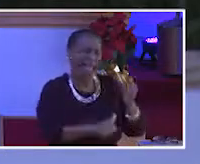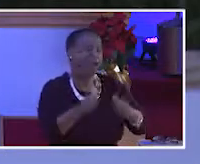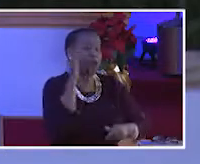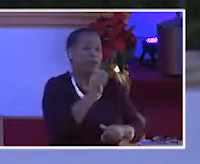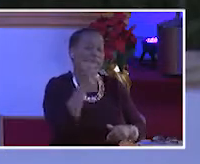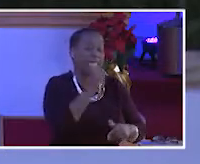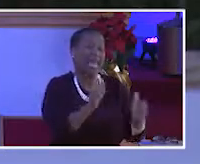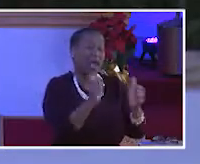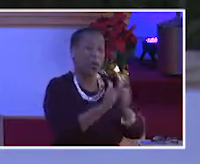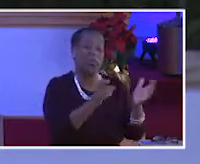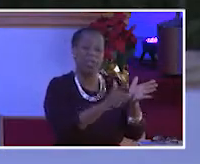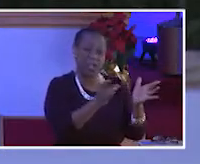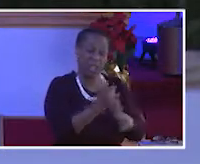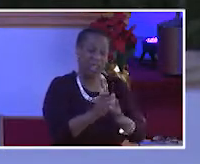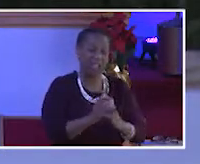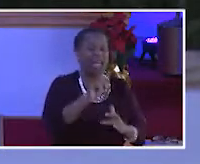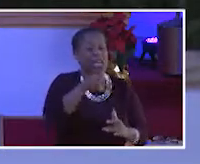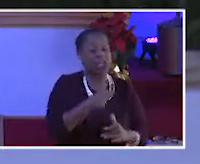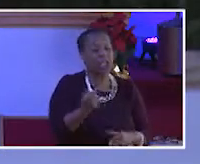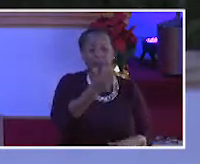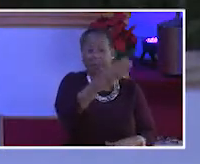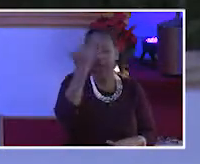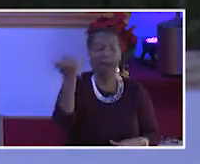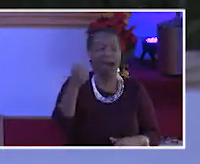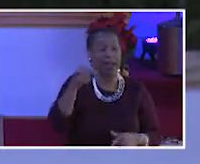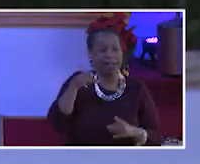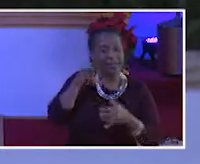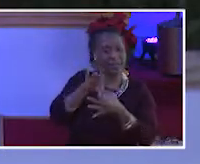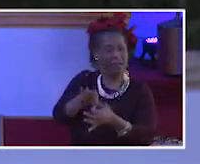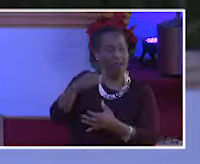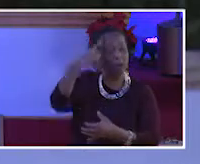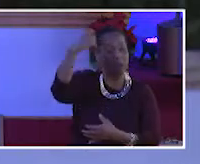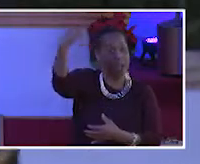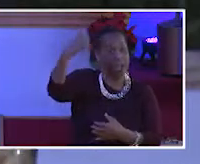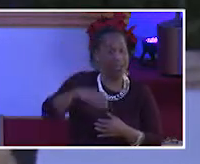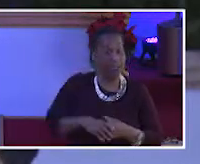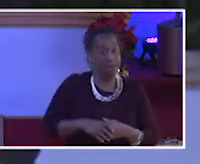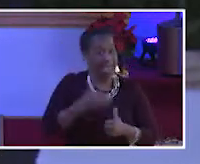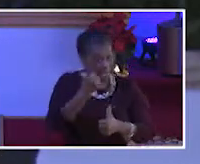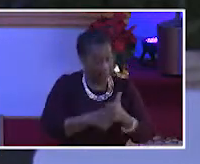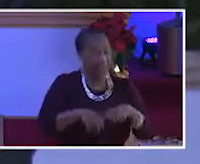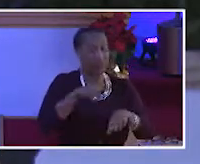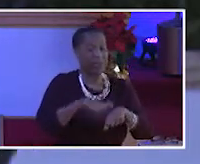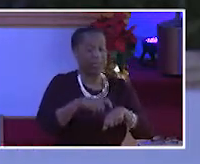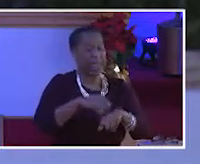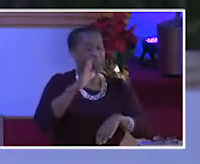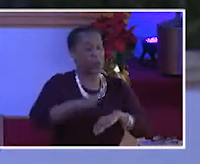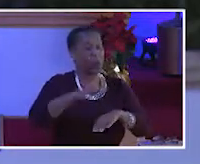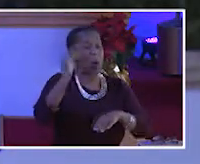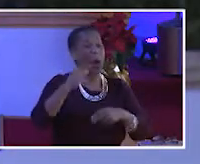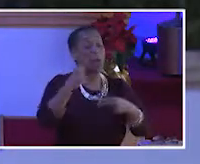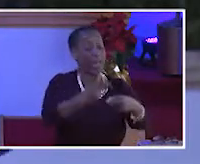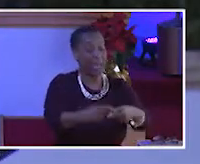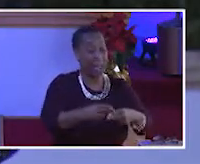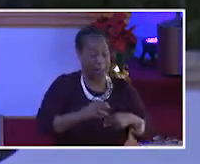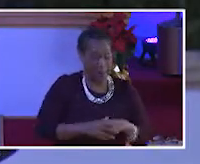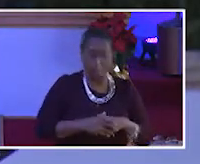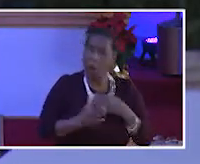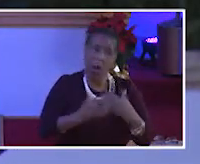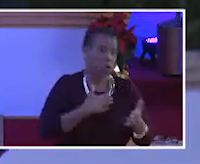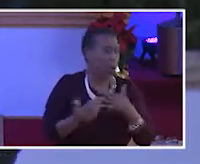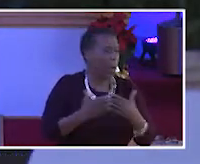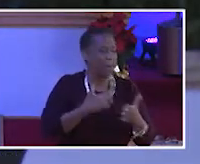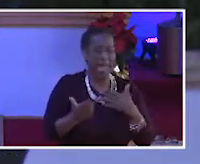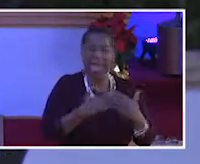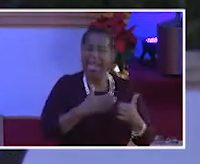Jesus just because of a dream. And every time he called his name, no matter